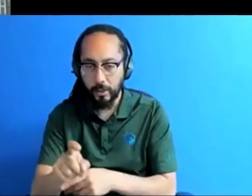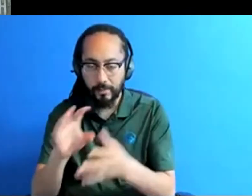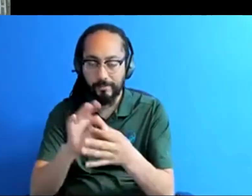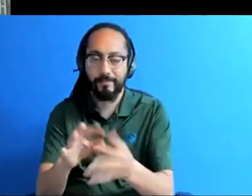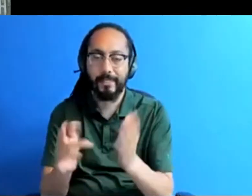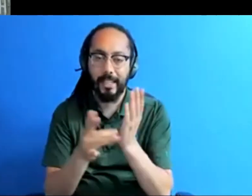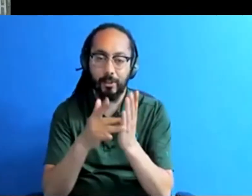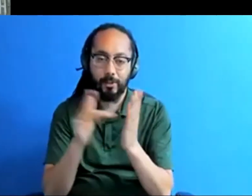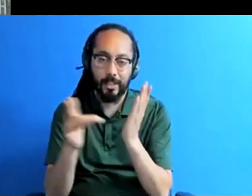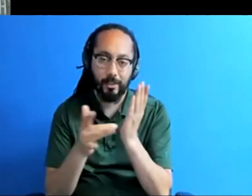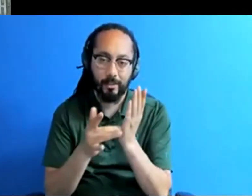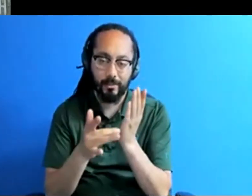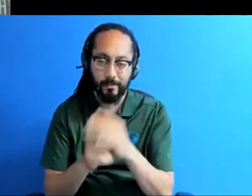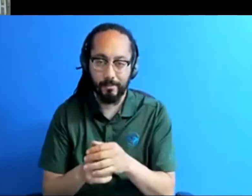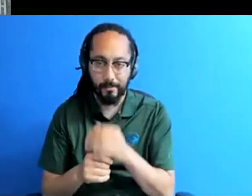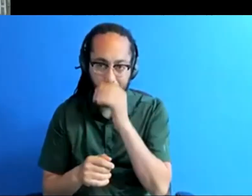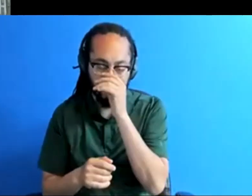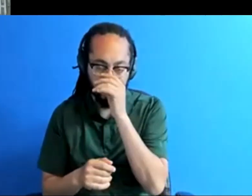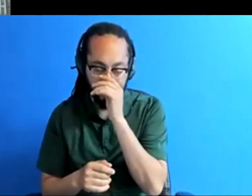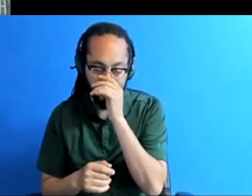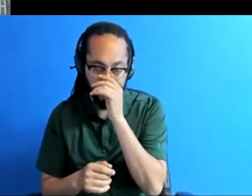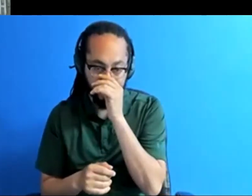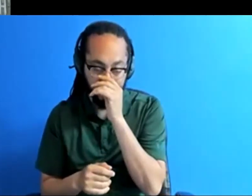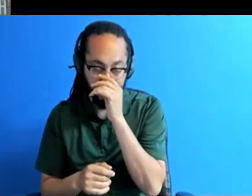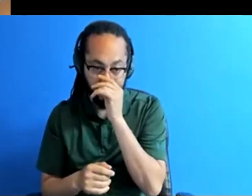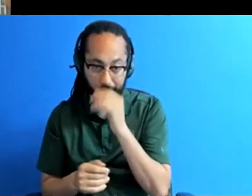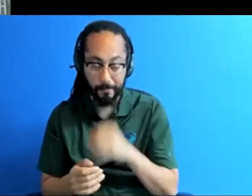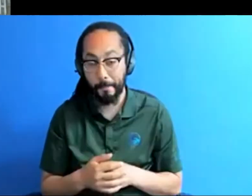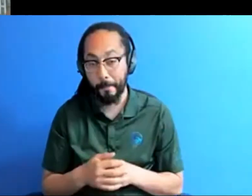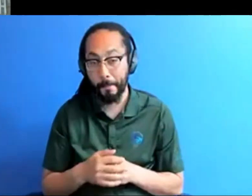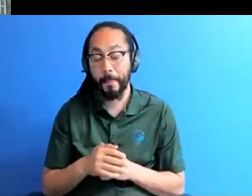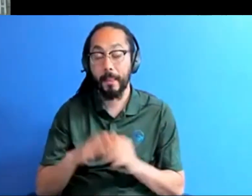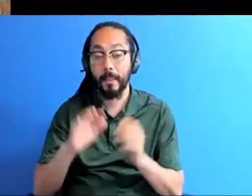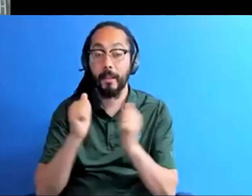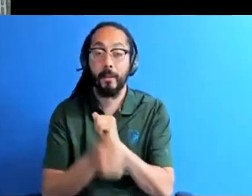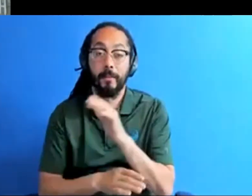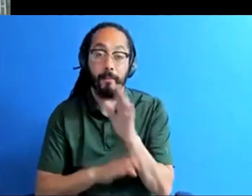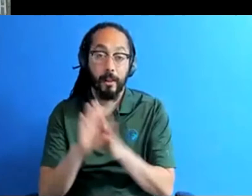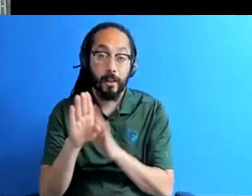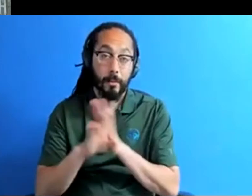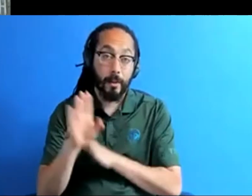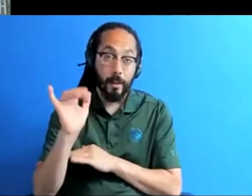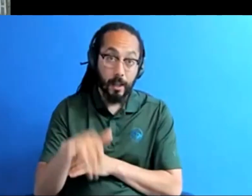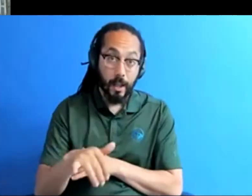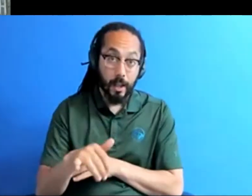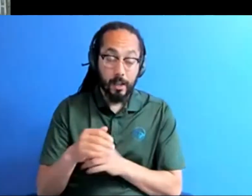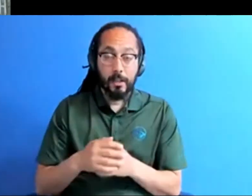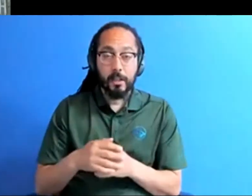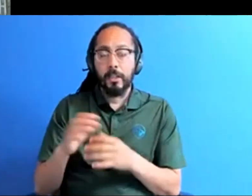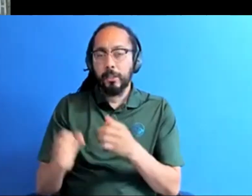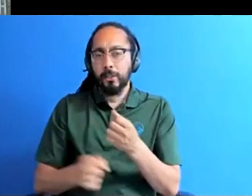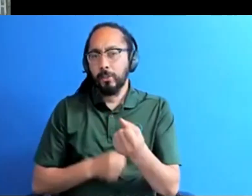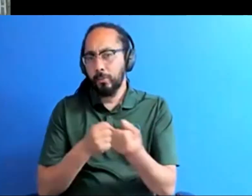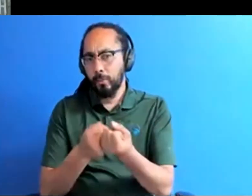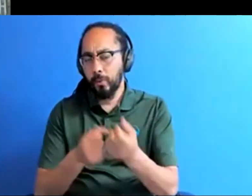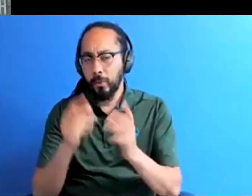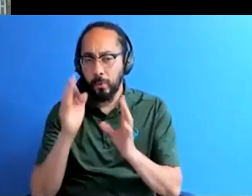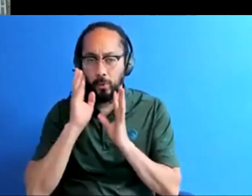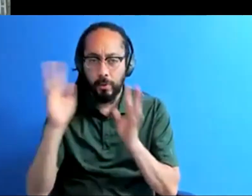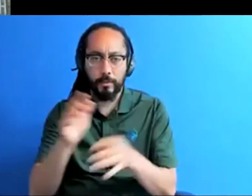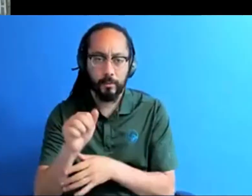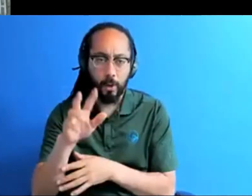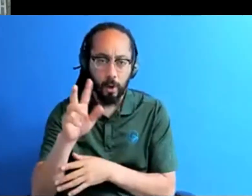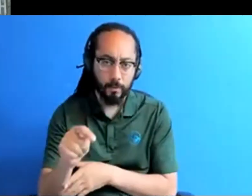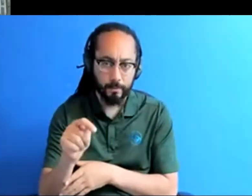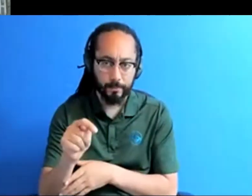Now, the way we're developing that is that it's in support of the creation of art at this point,